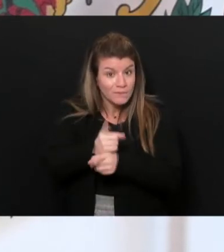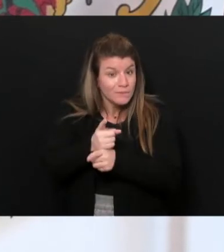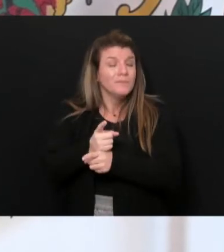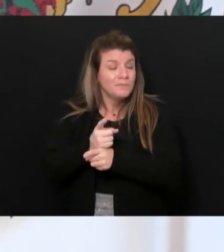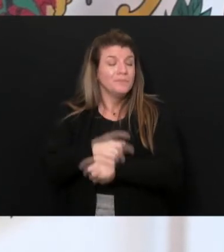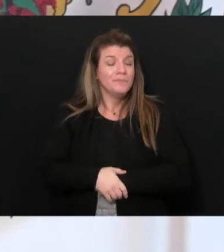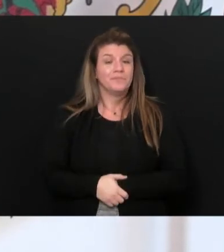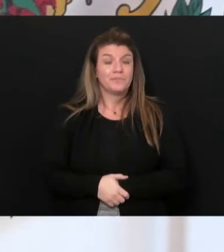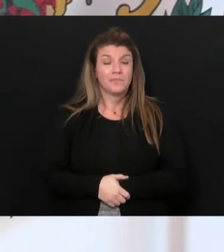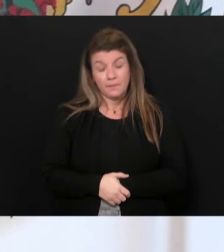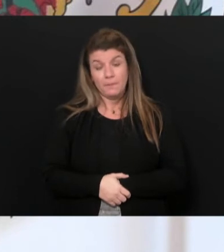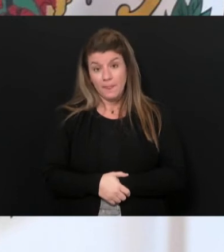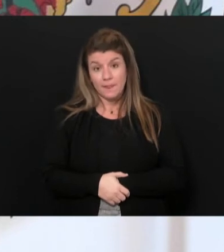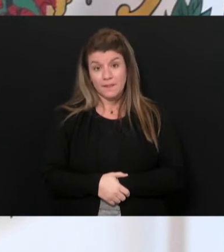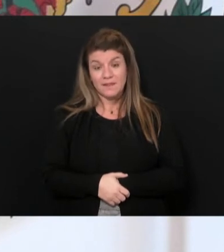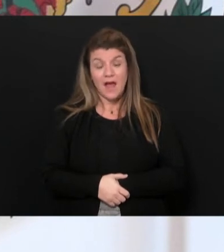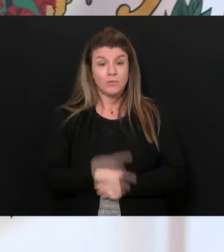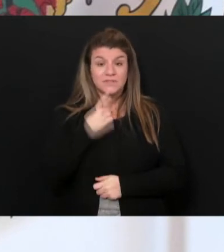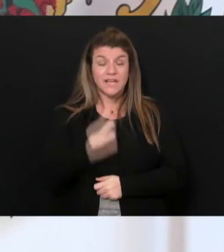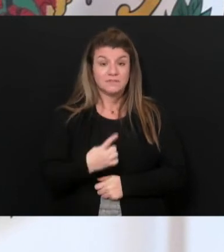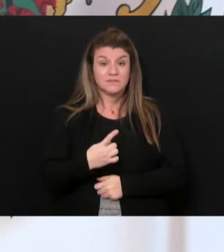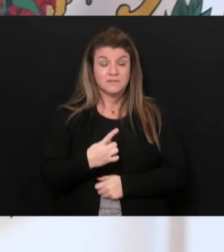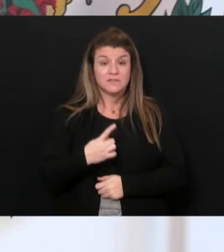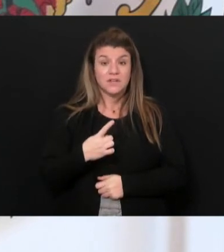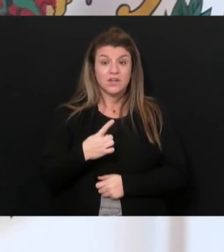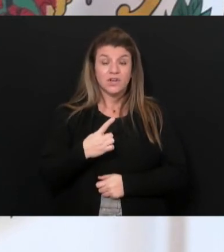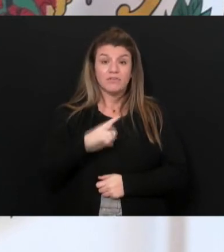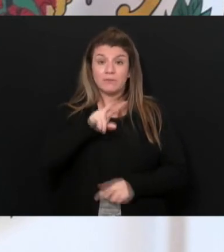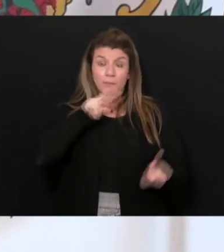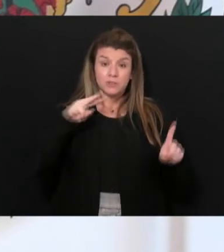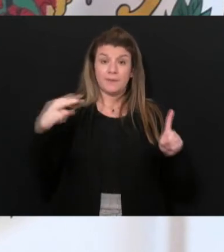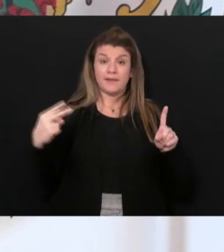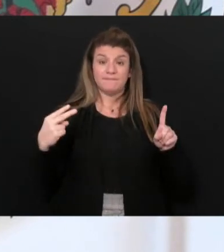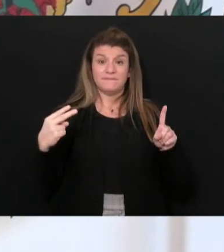would say just this, that from the standpoint of